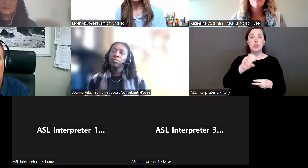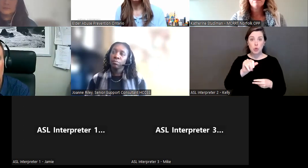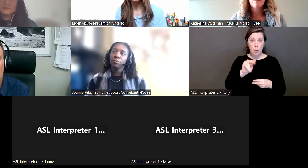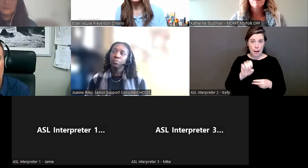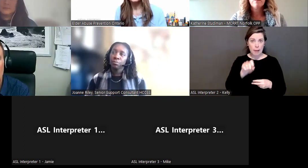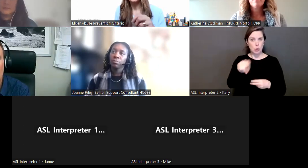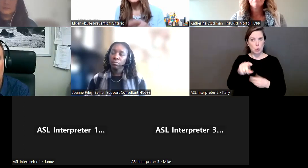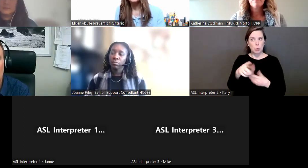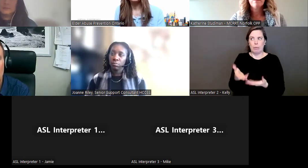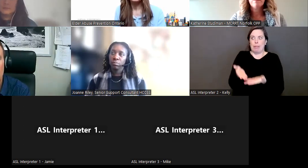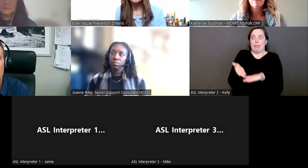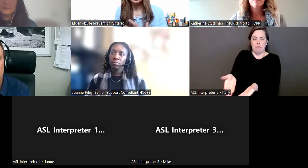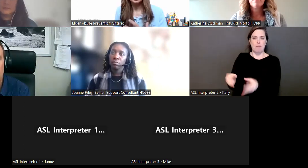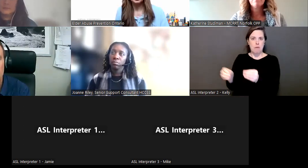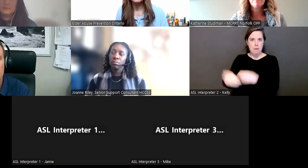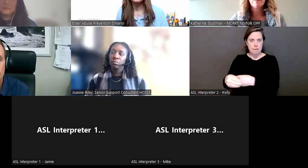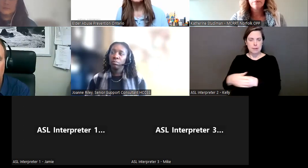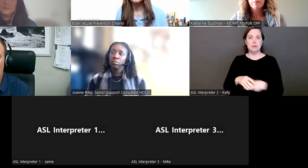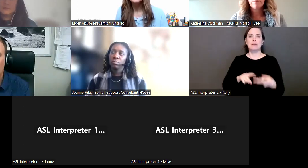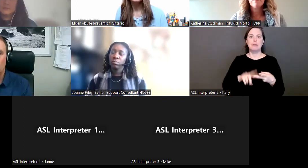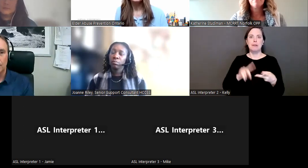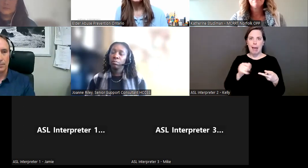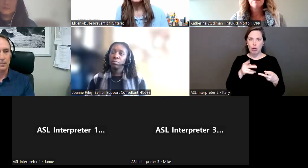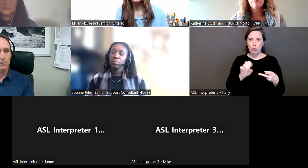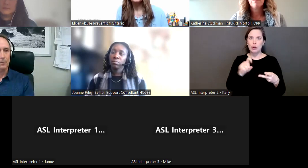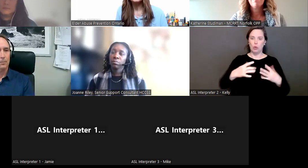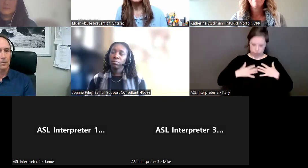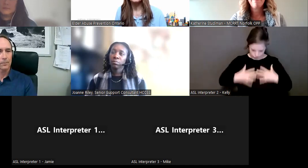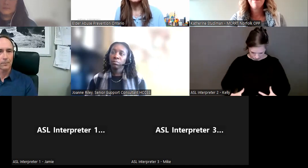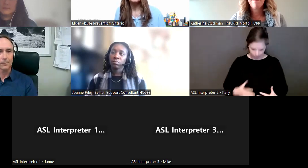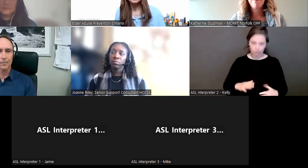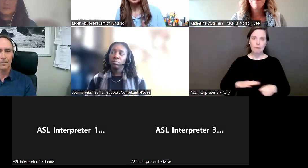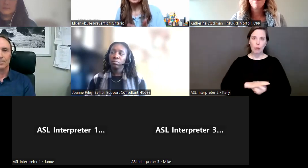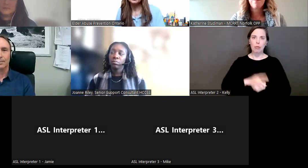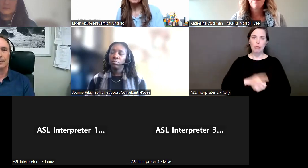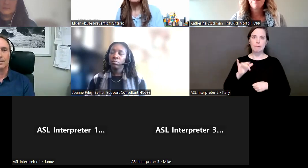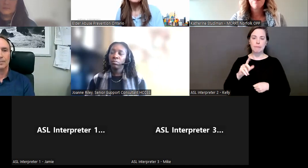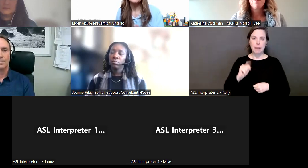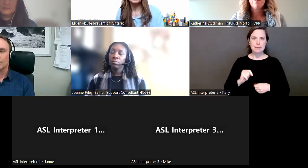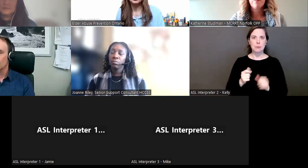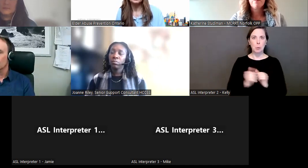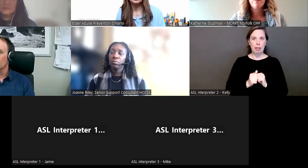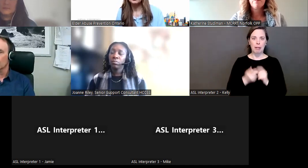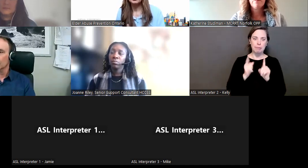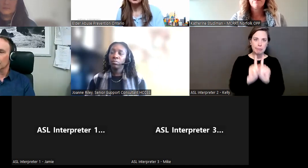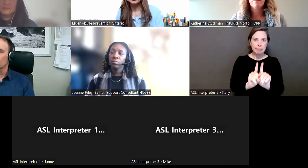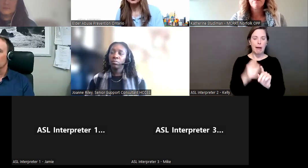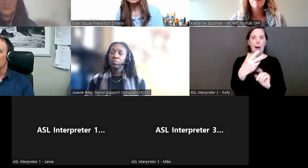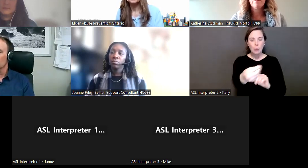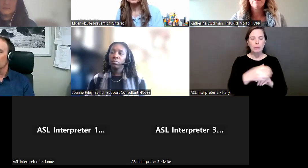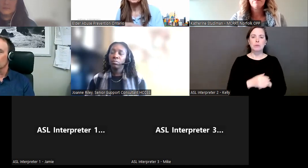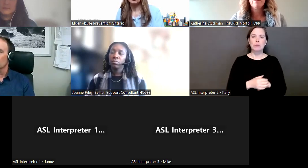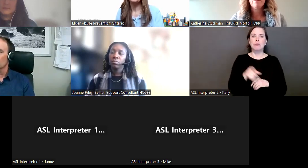police services, and Katherine, you talk about wearing the vest. So I'm assuming sometimes you're in the office and sometimes you may